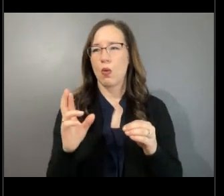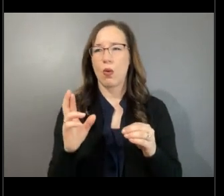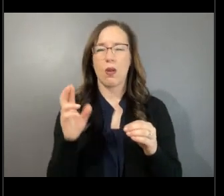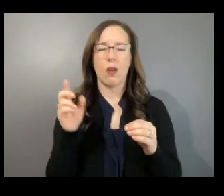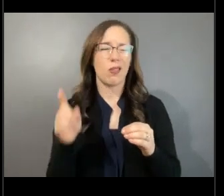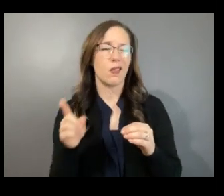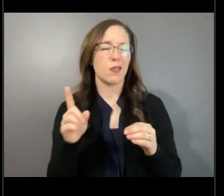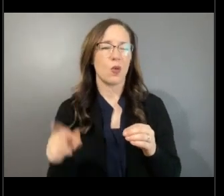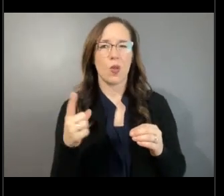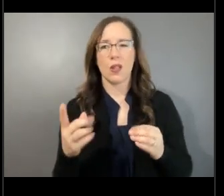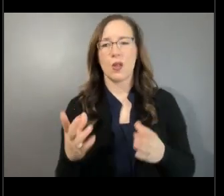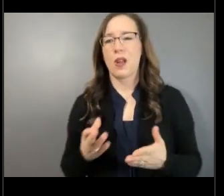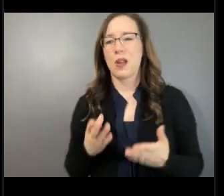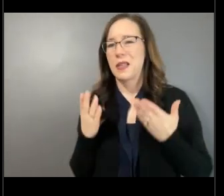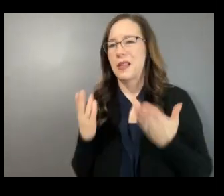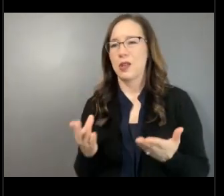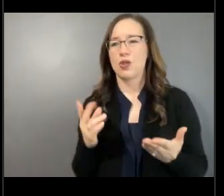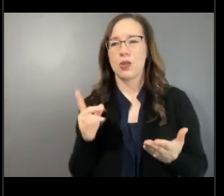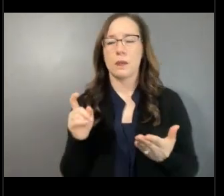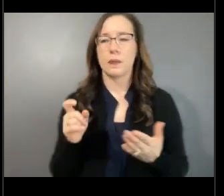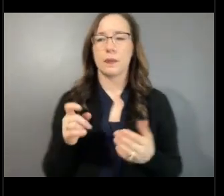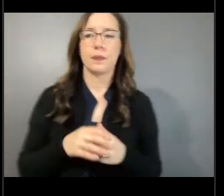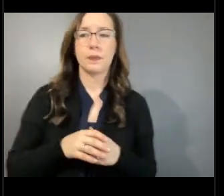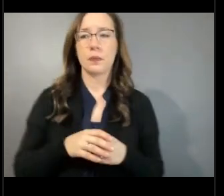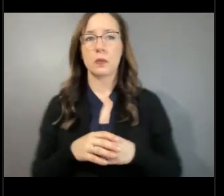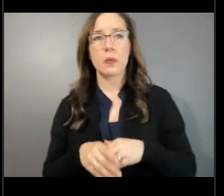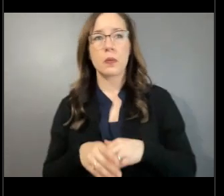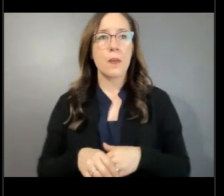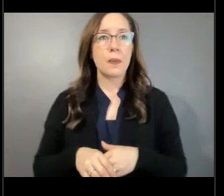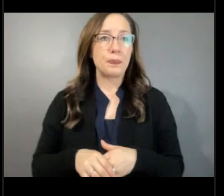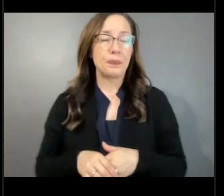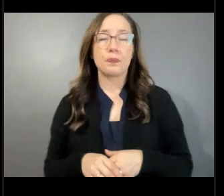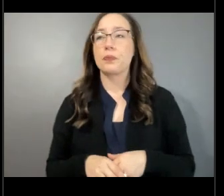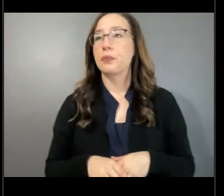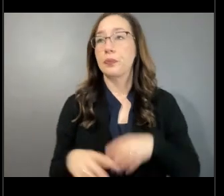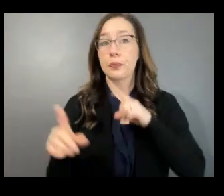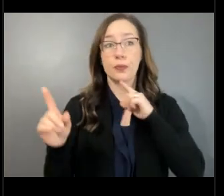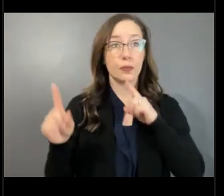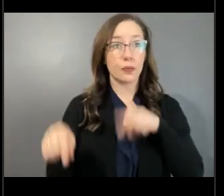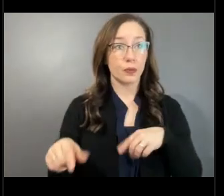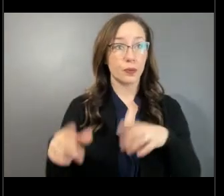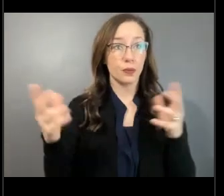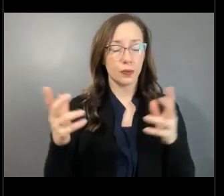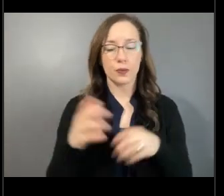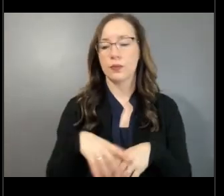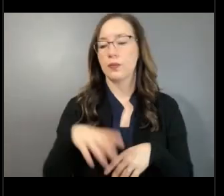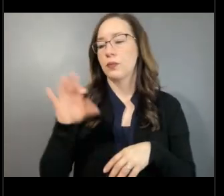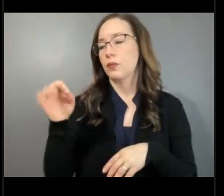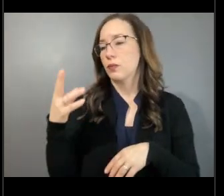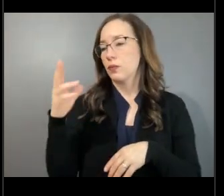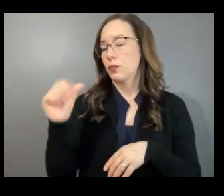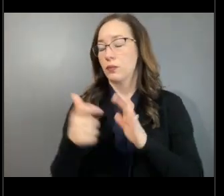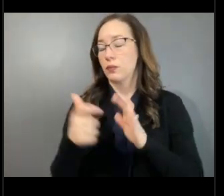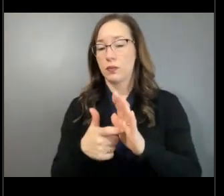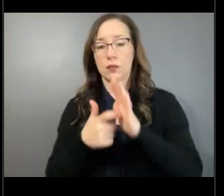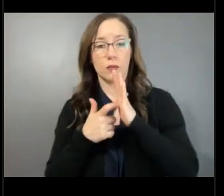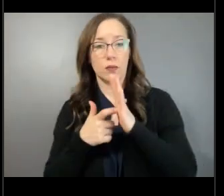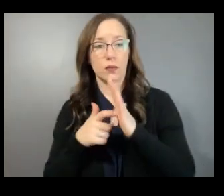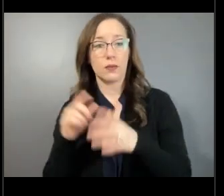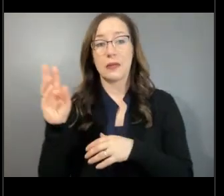a recommendation? So the answer is the FHA requirement